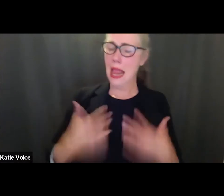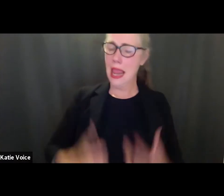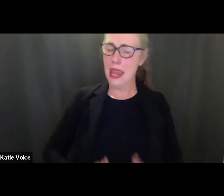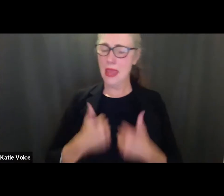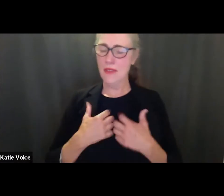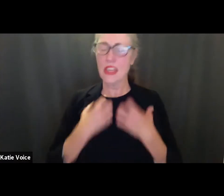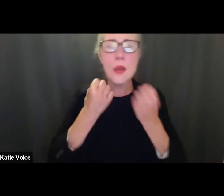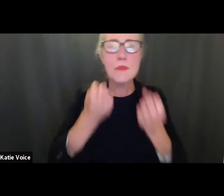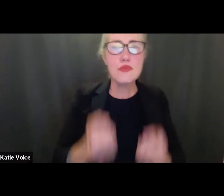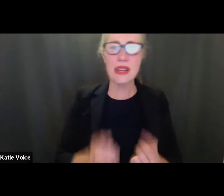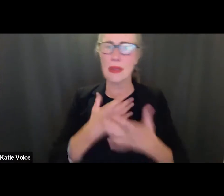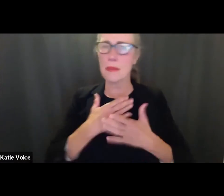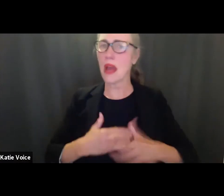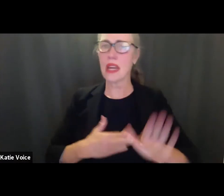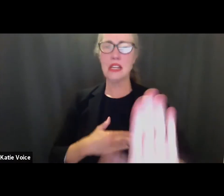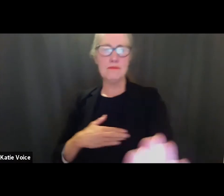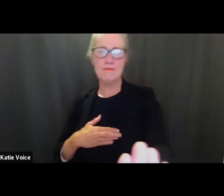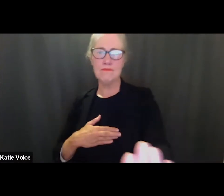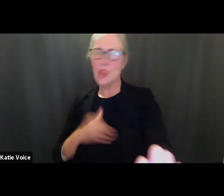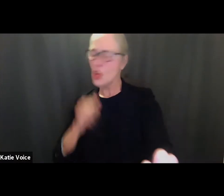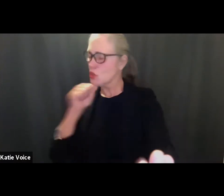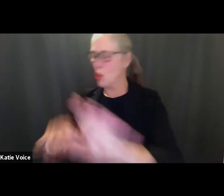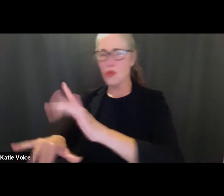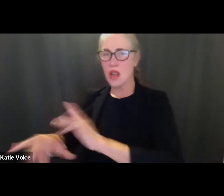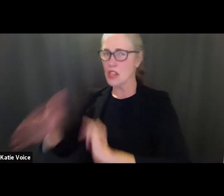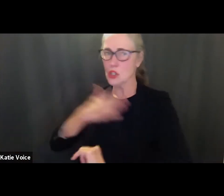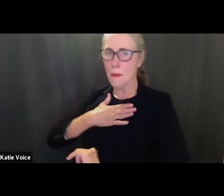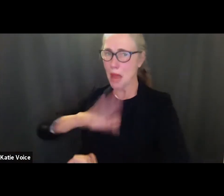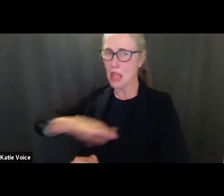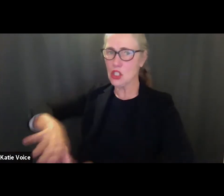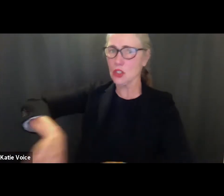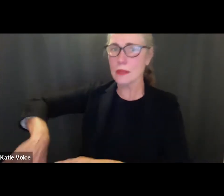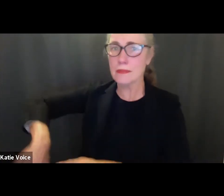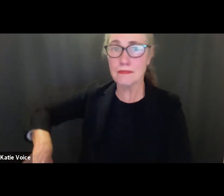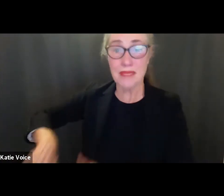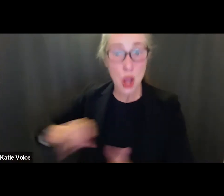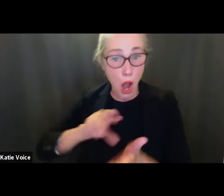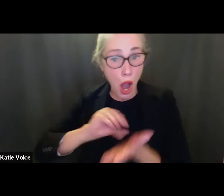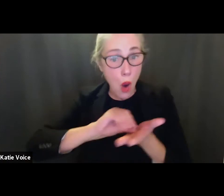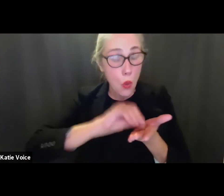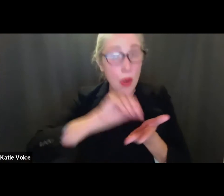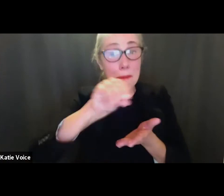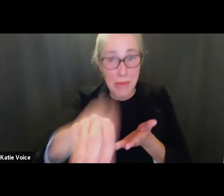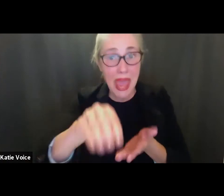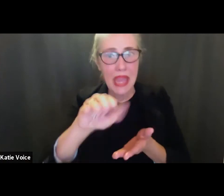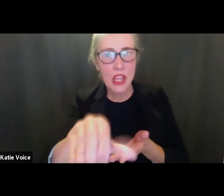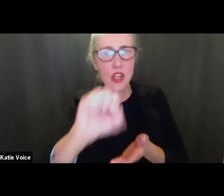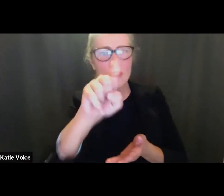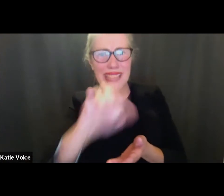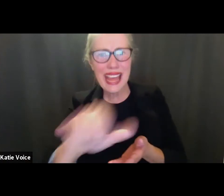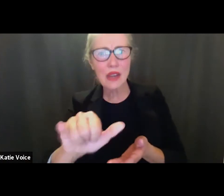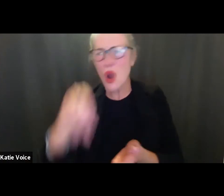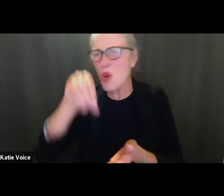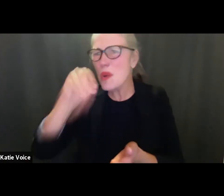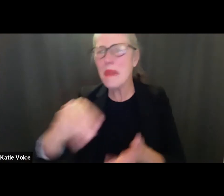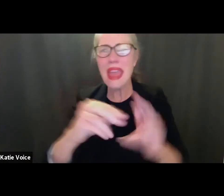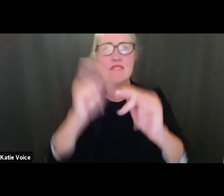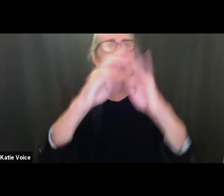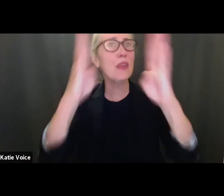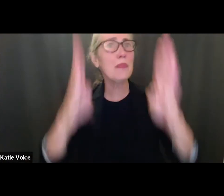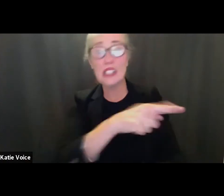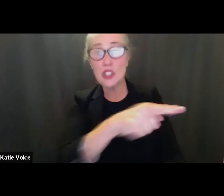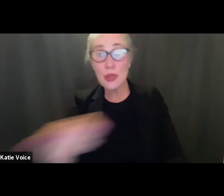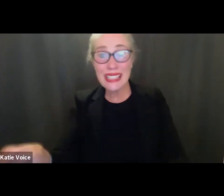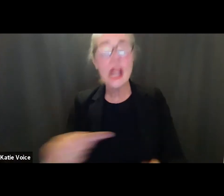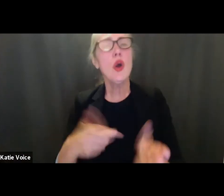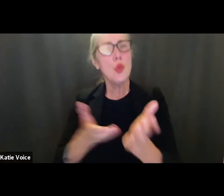your salary. You need to listen to us. We pay your salary. We pray for this building that you're in right now, and we